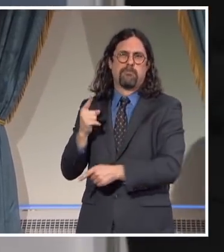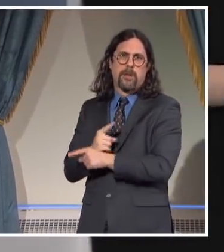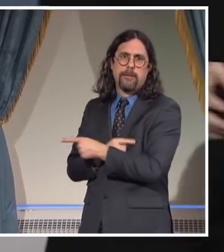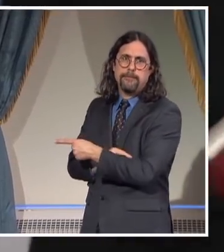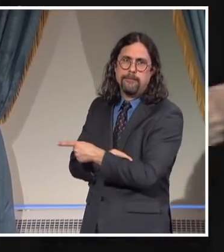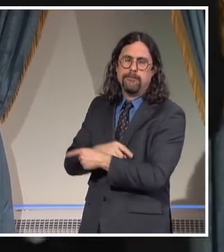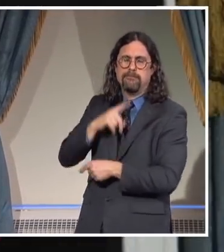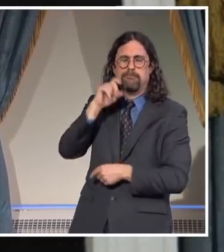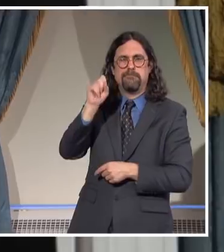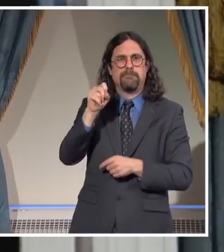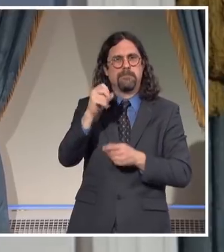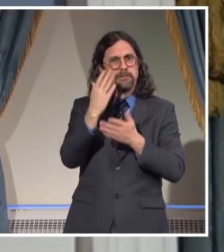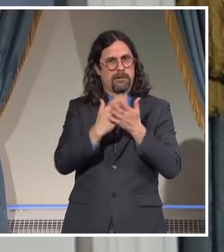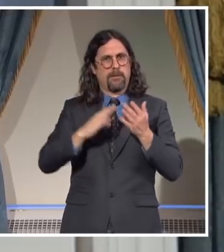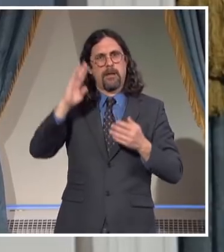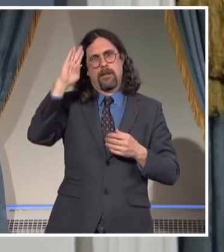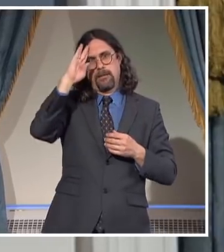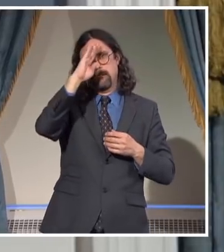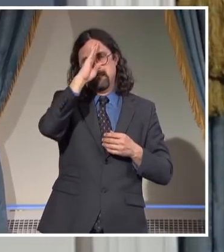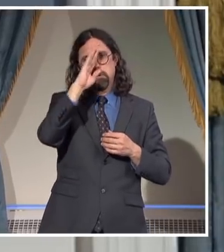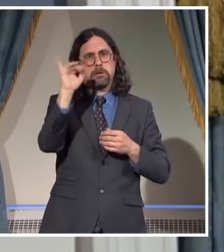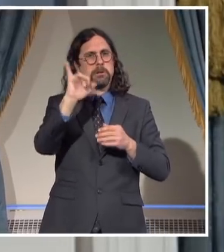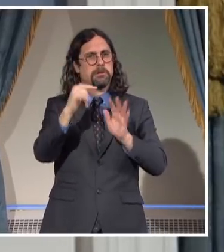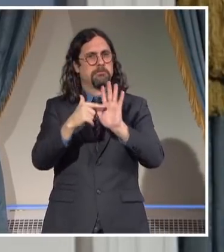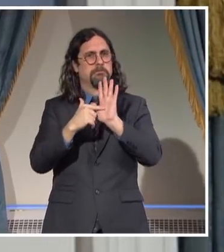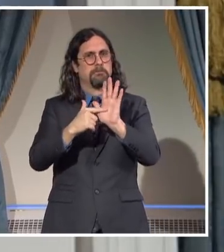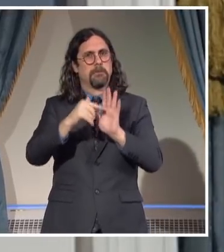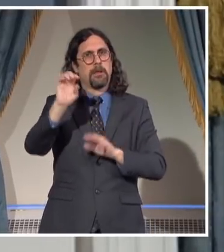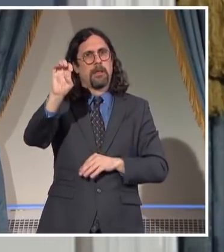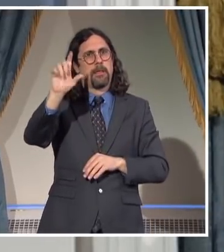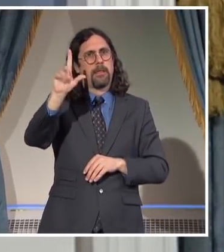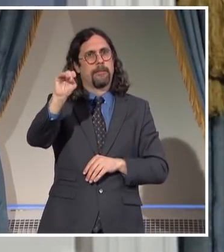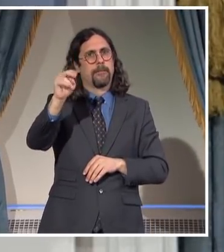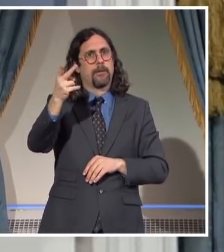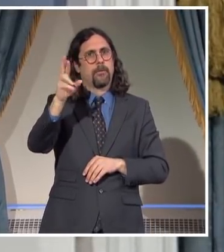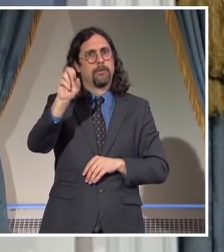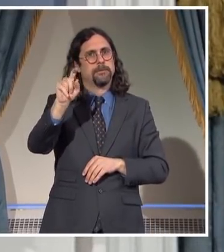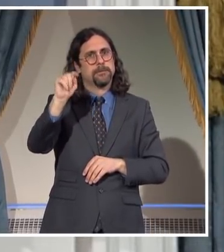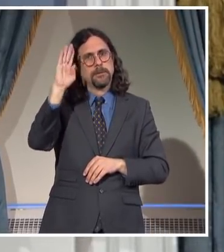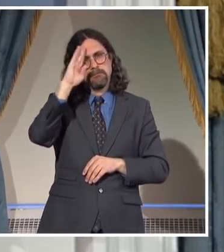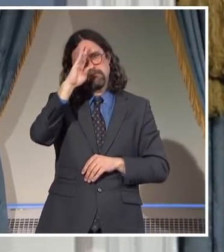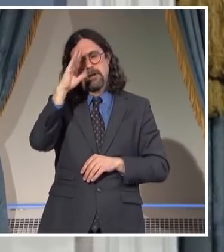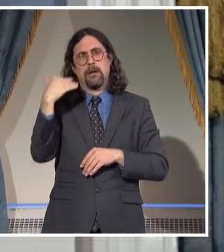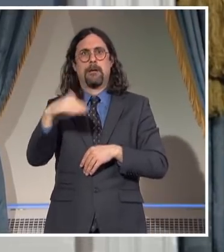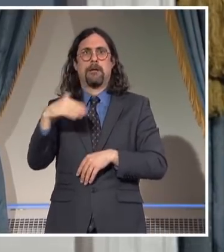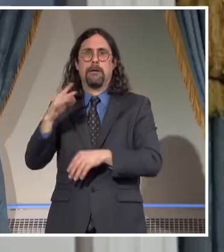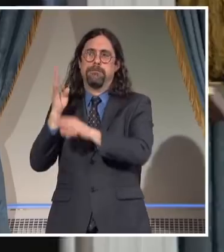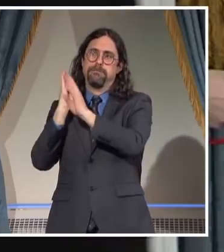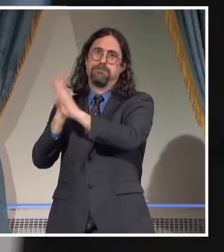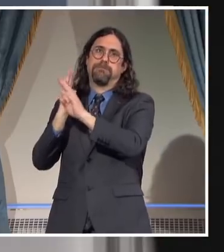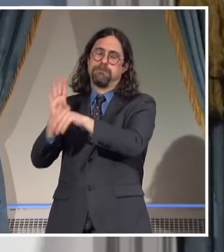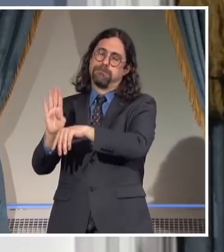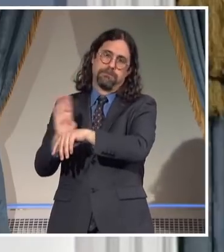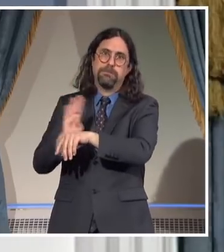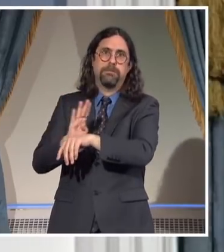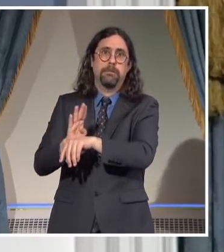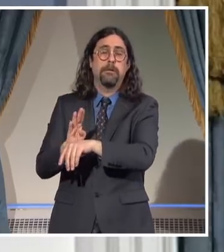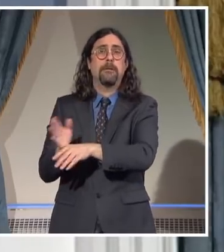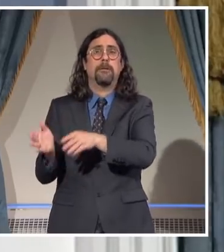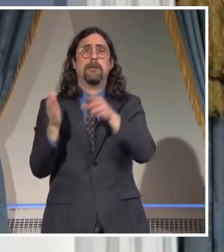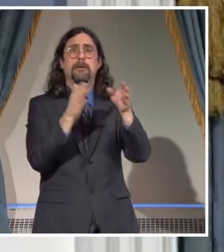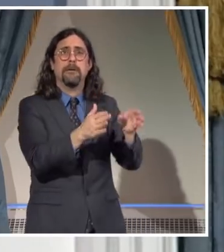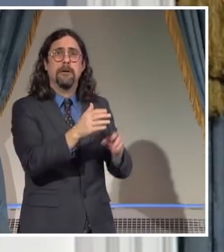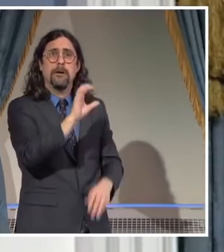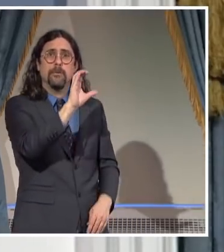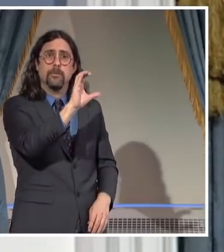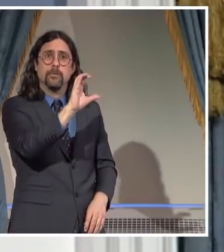many patients with COVID, but today we were able to transfer 30 patients, including 28